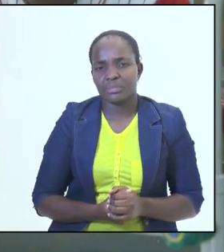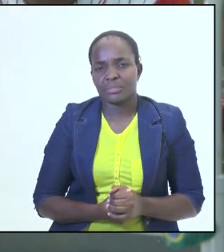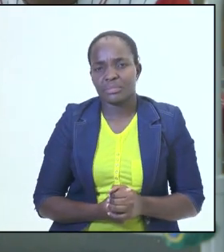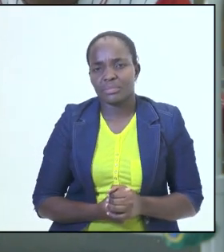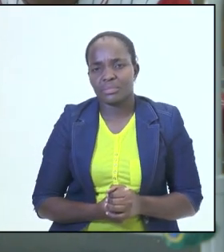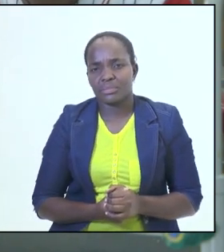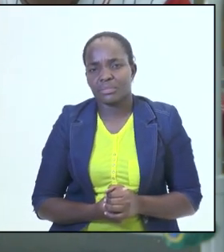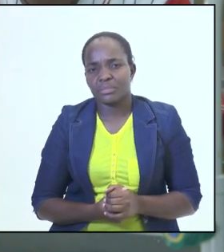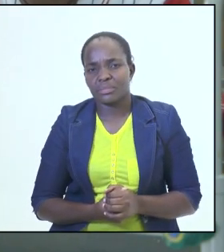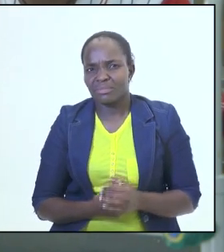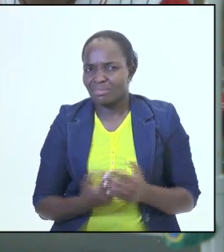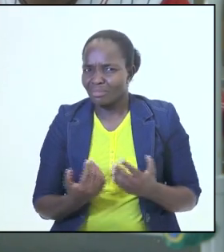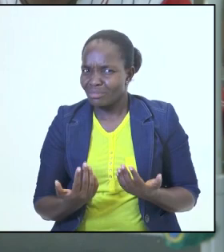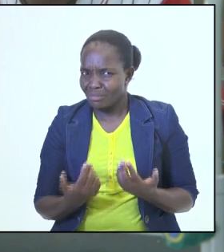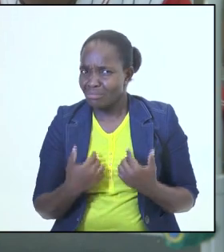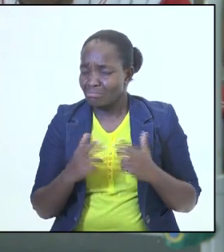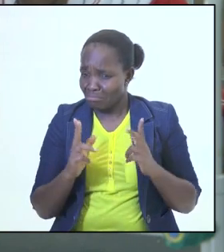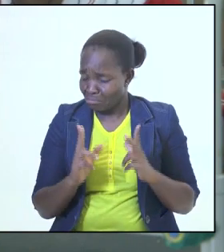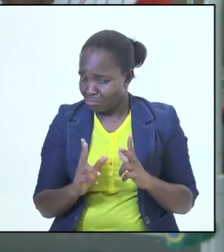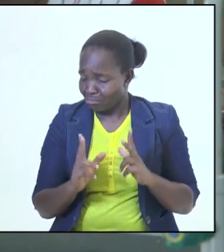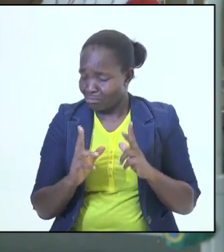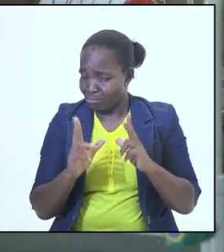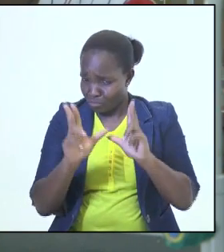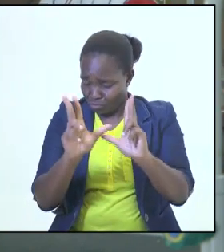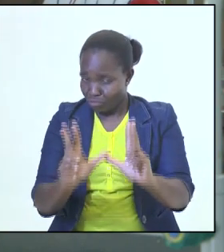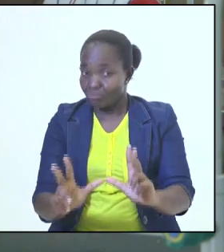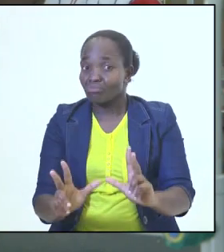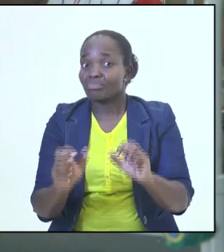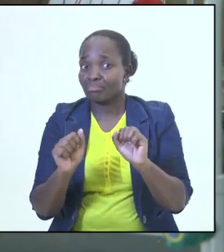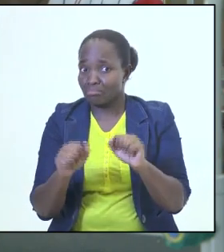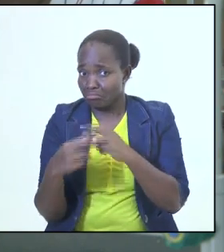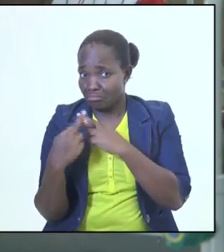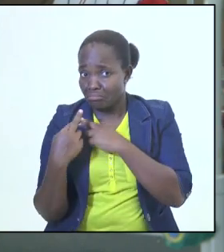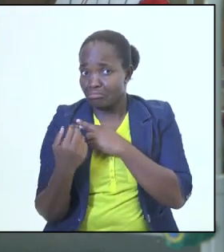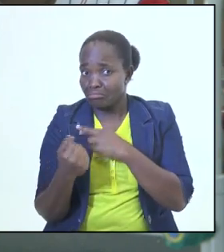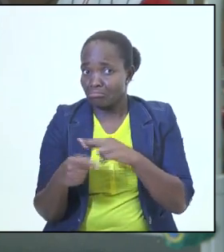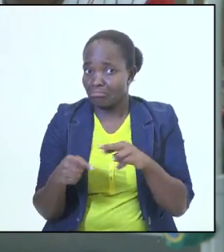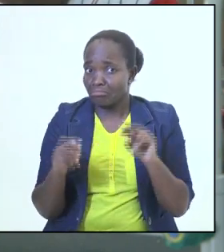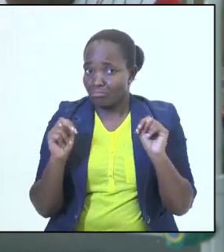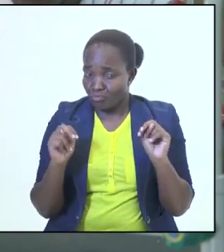and positive stuff in nature. Like, it's a change.